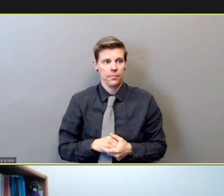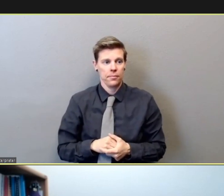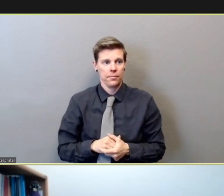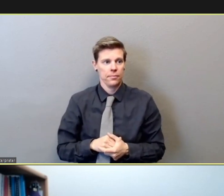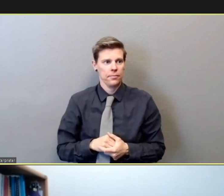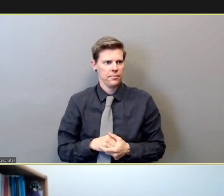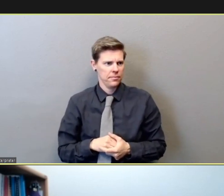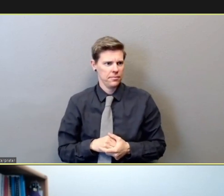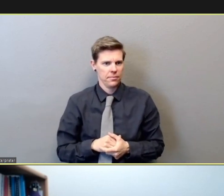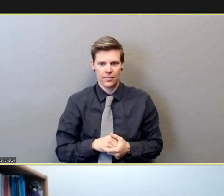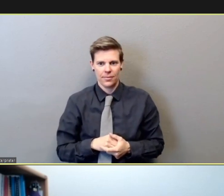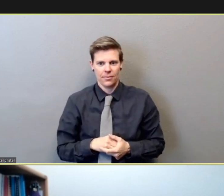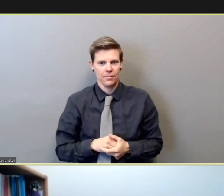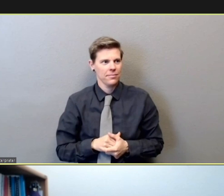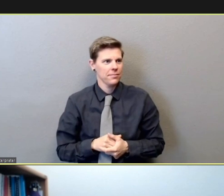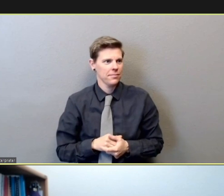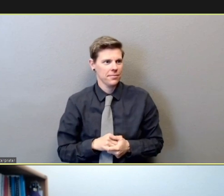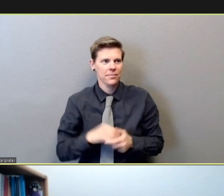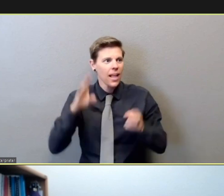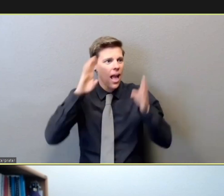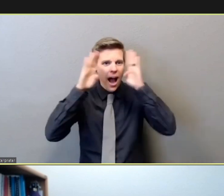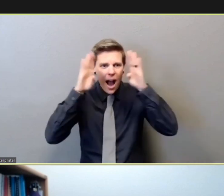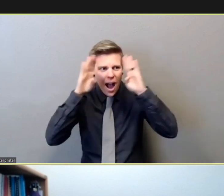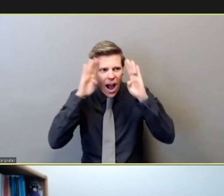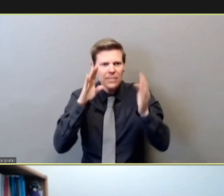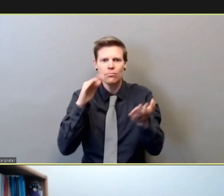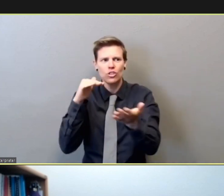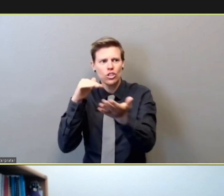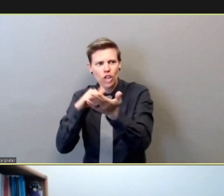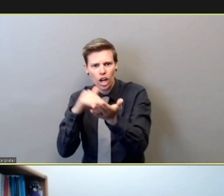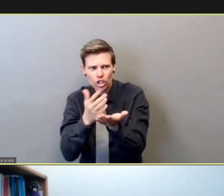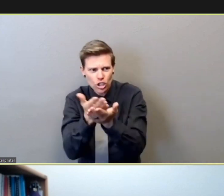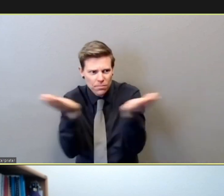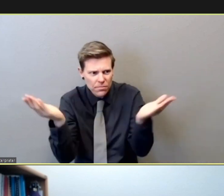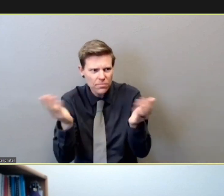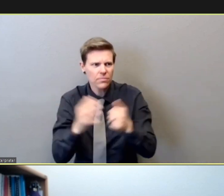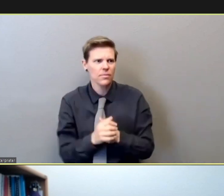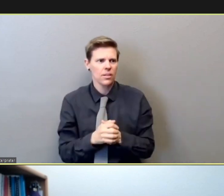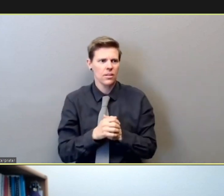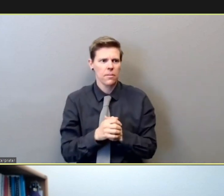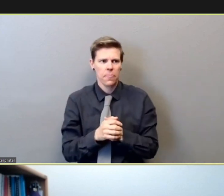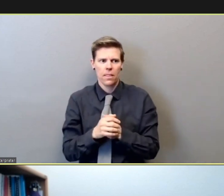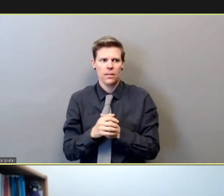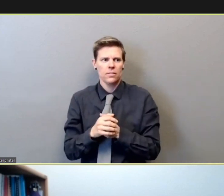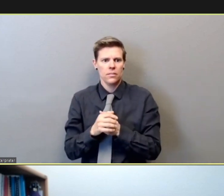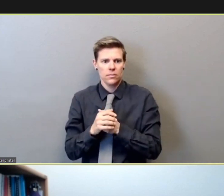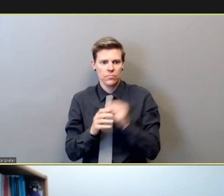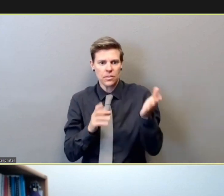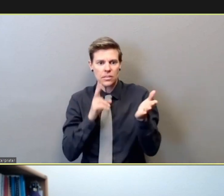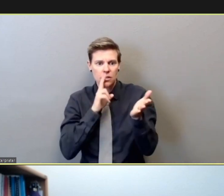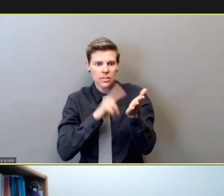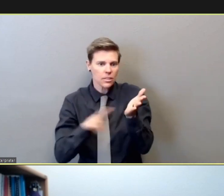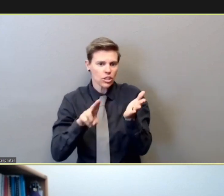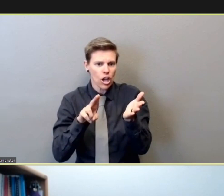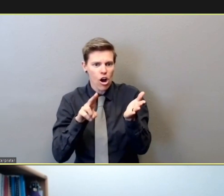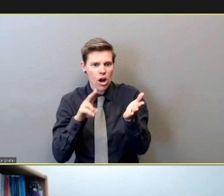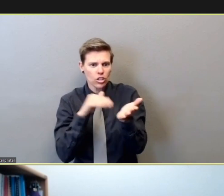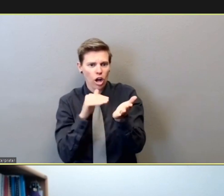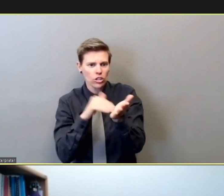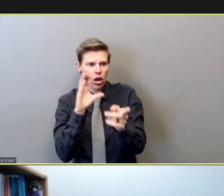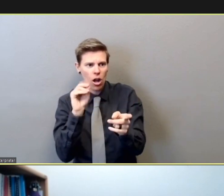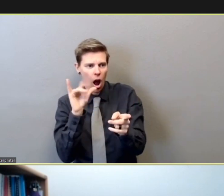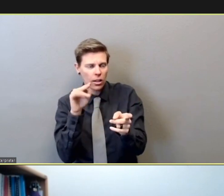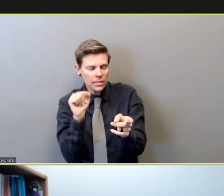Hi, doctors. Thanks for taking the questions. Dr. Collins, you touched on this a little bit earlier, but I wanted to just see